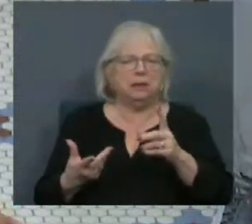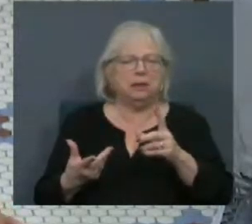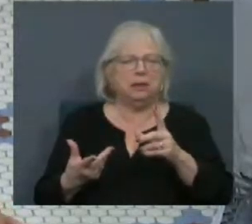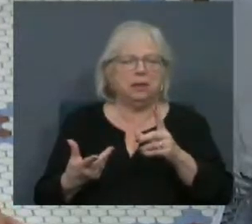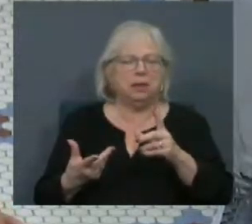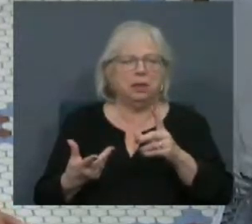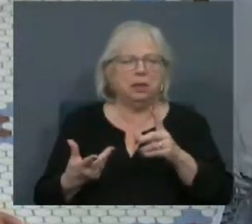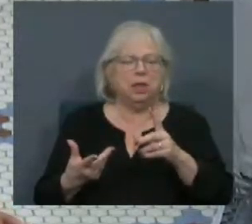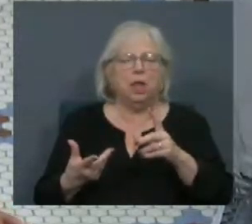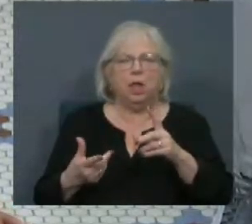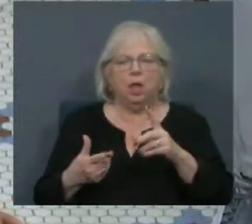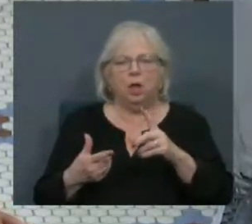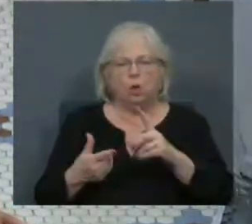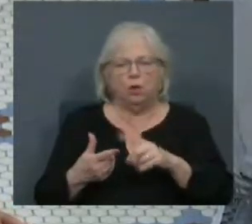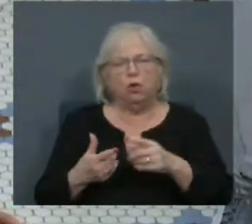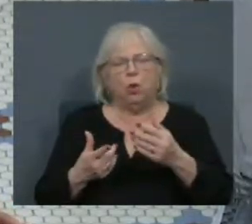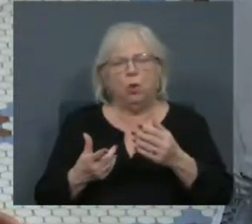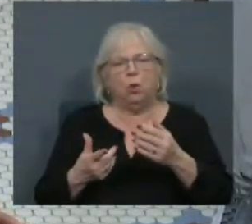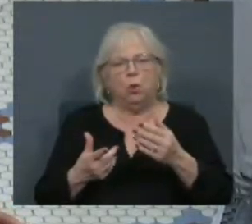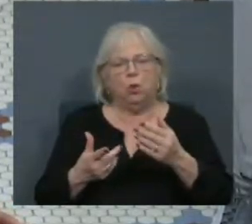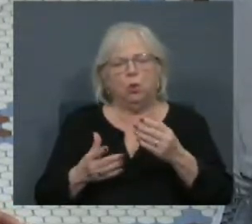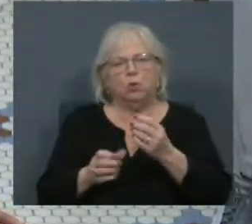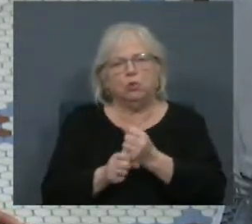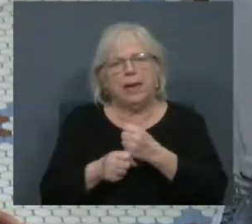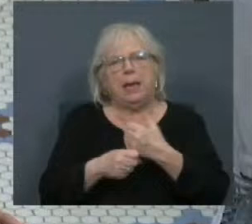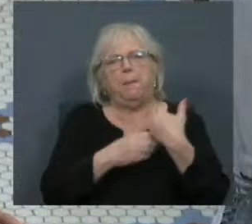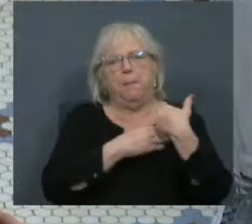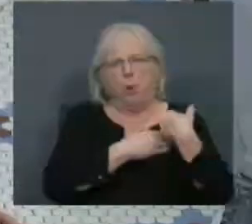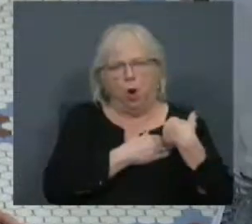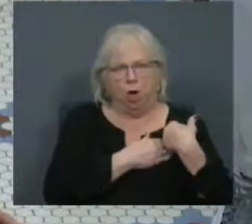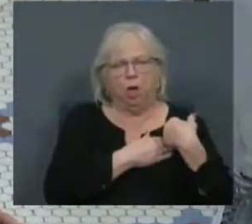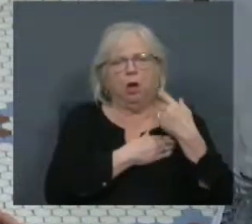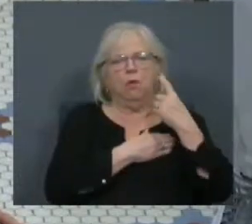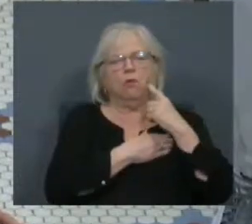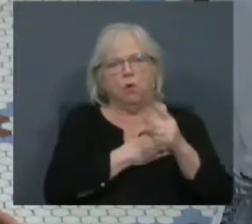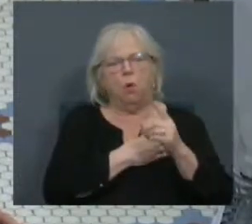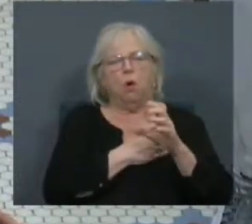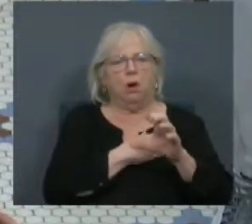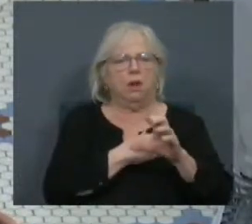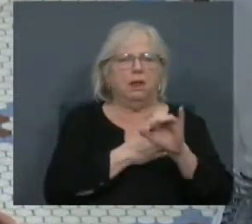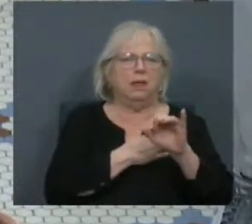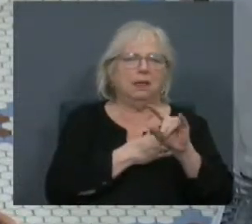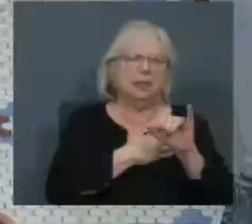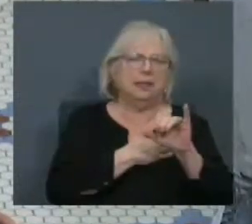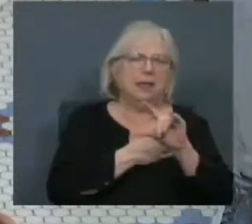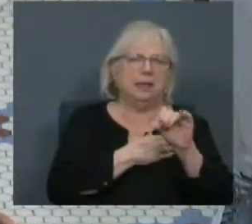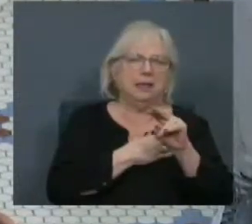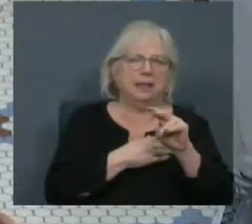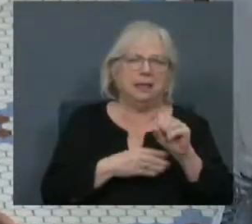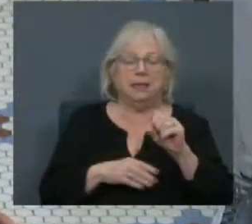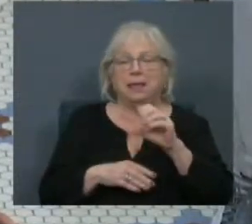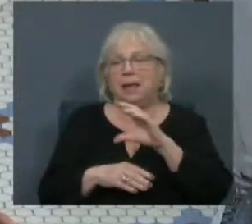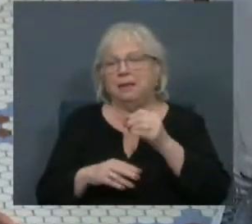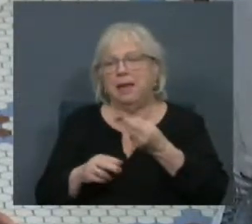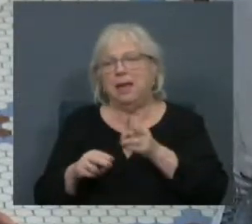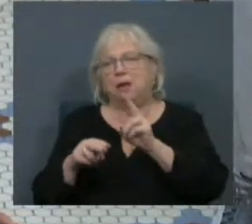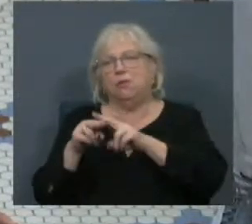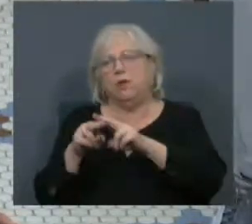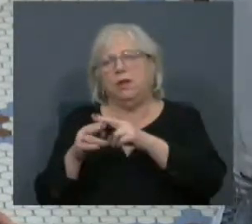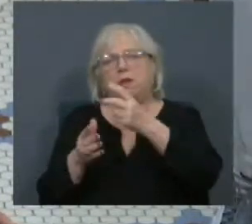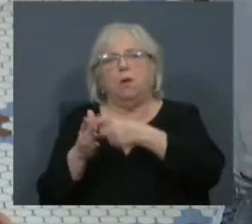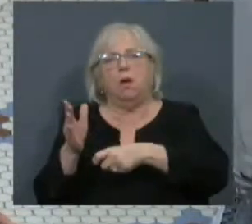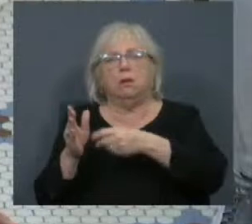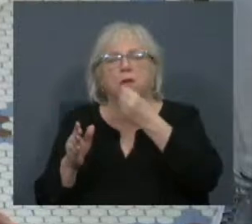burden the citizens and raise the groceries and everything